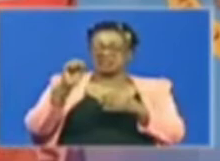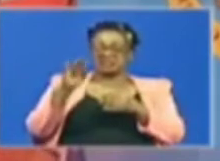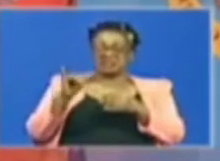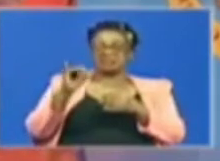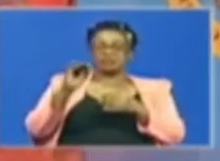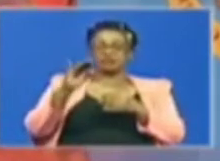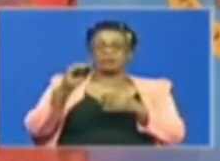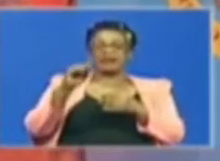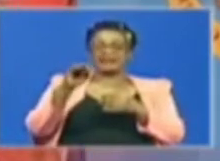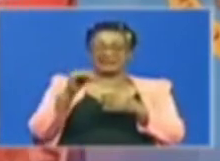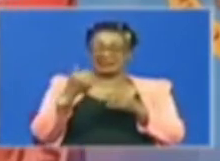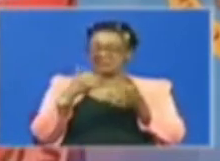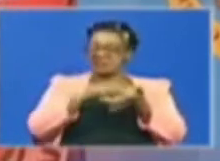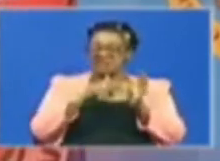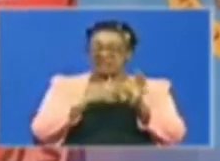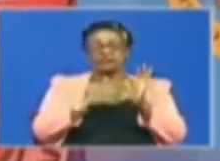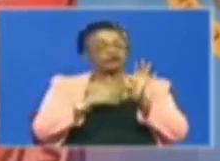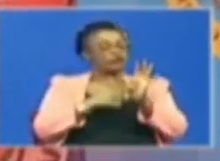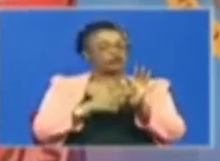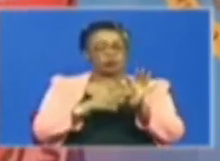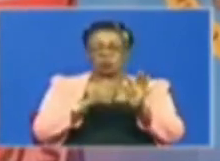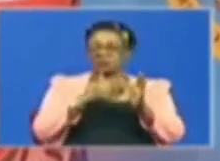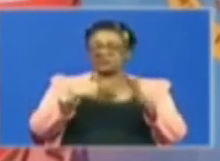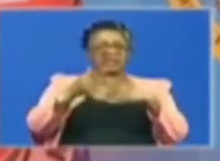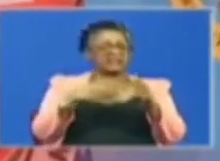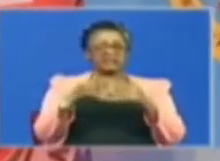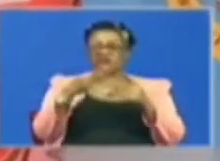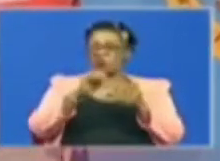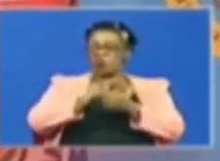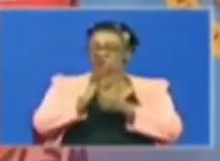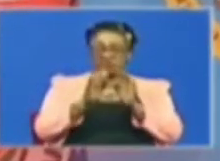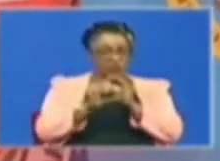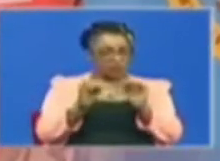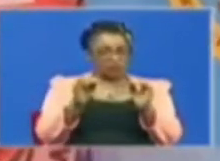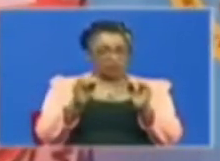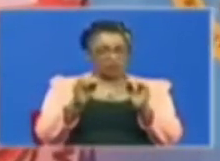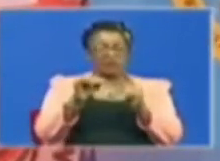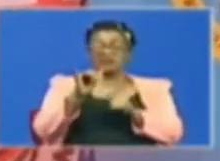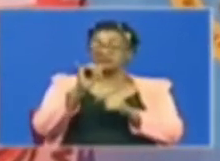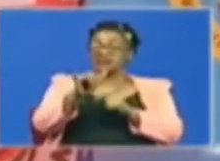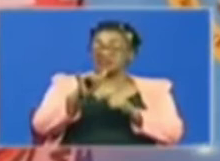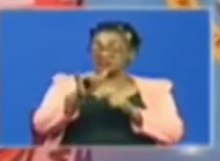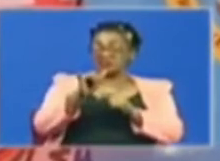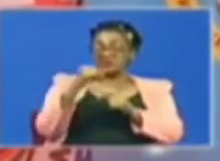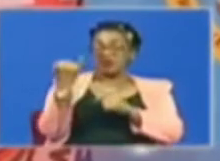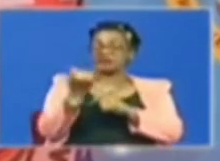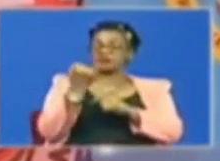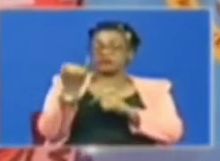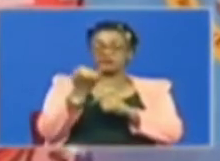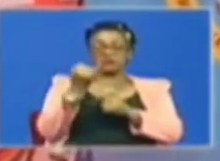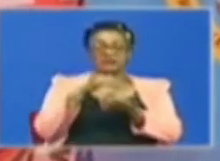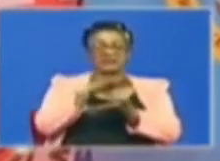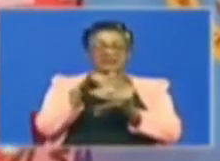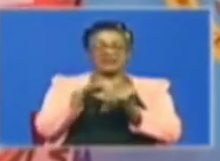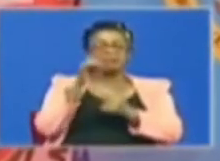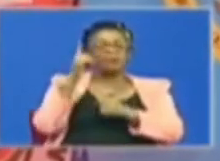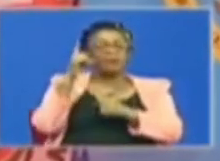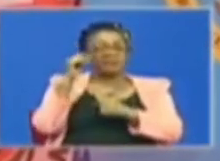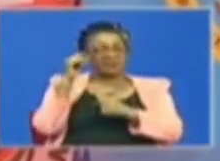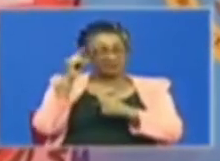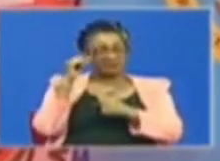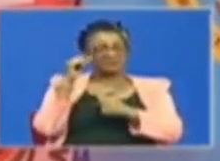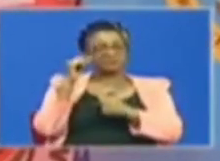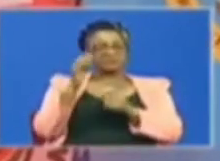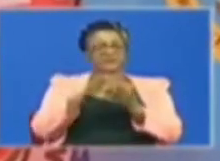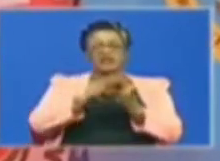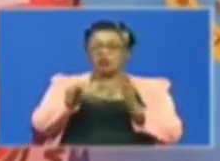this explains the importance of having expanded capacity of isolation centers here in Mombasa and